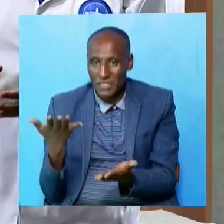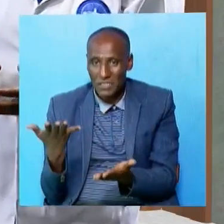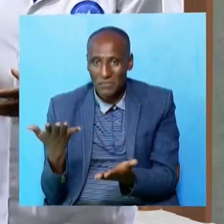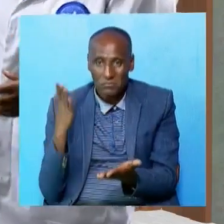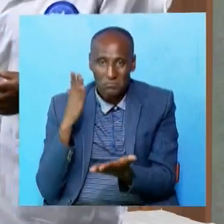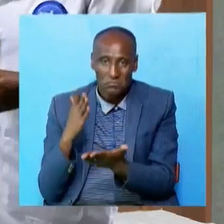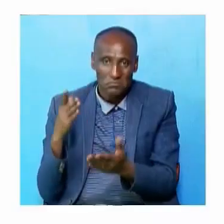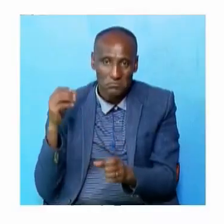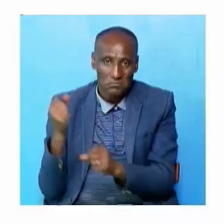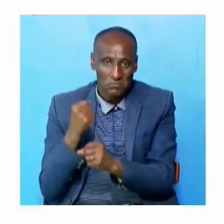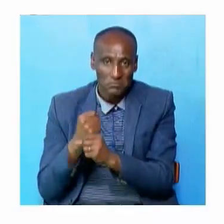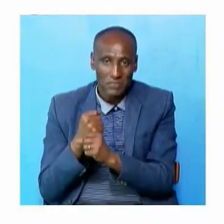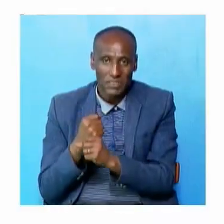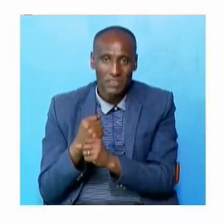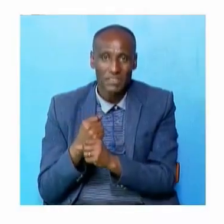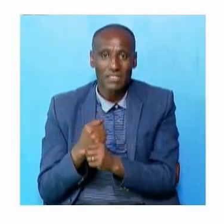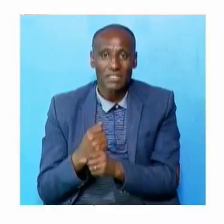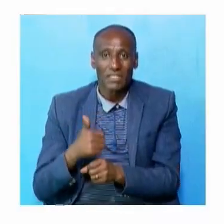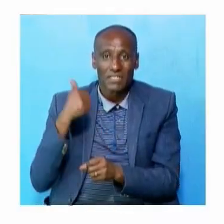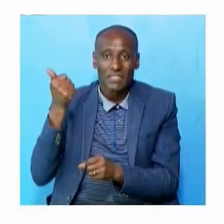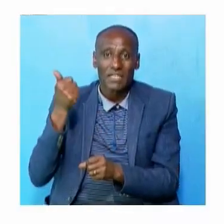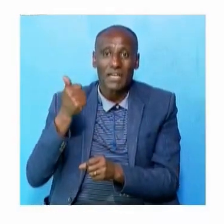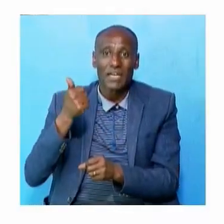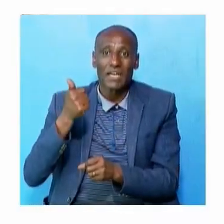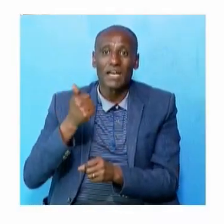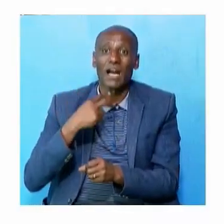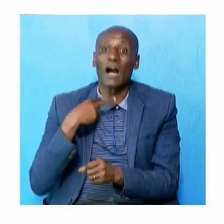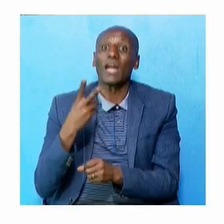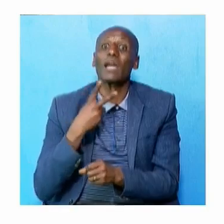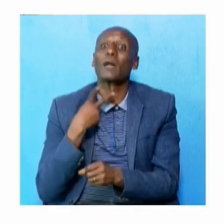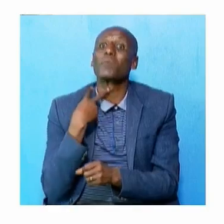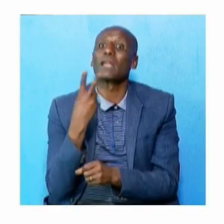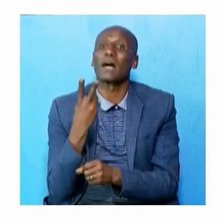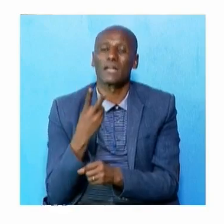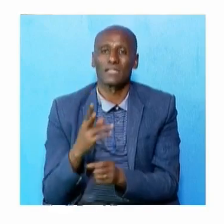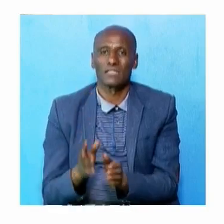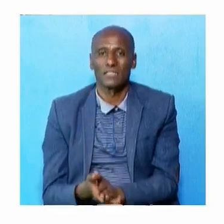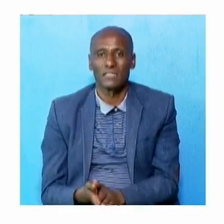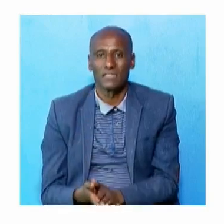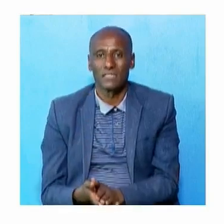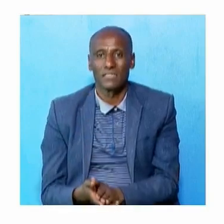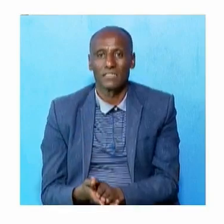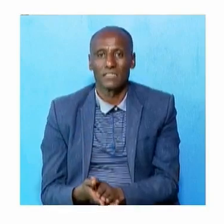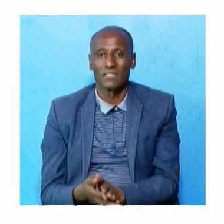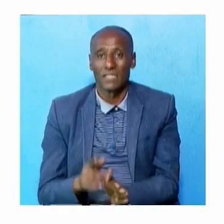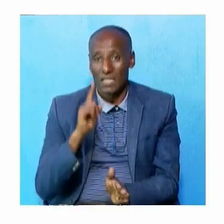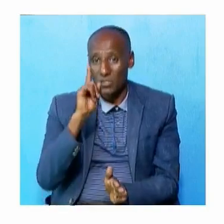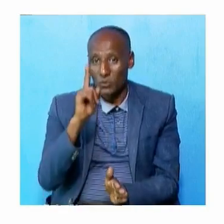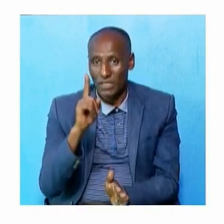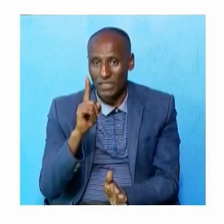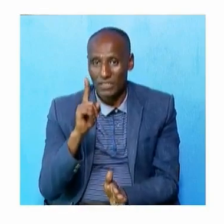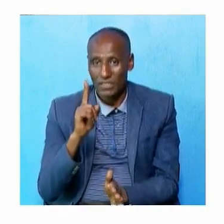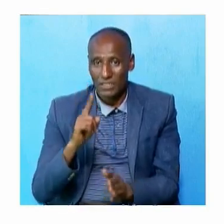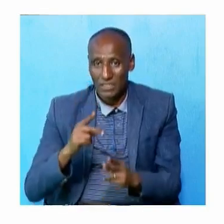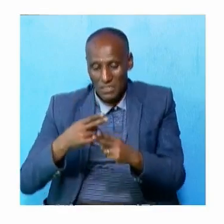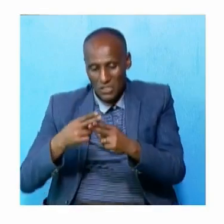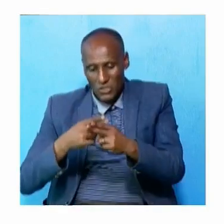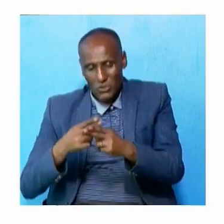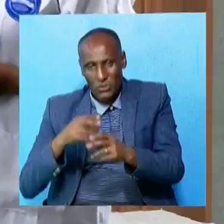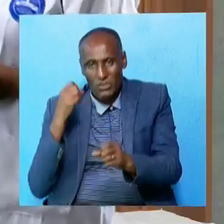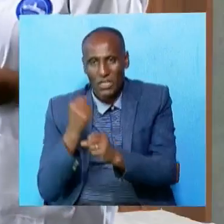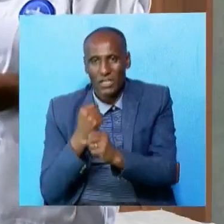that? Yeah, the alarm rang. Right? So this one is a short